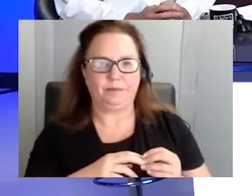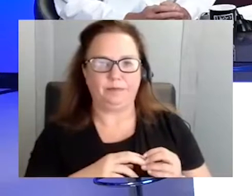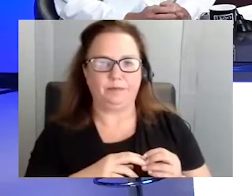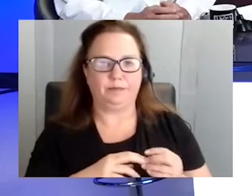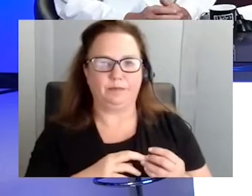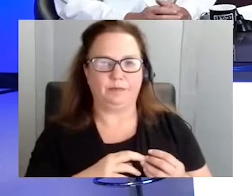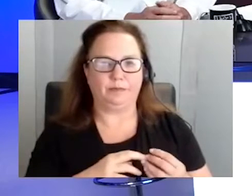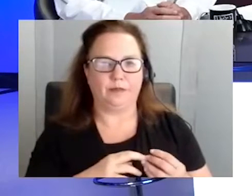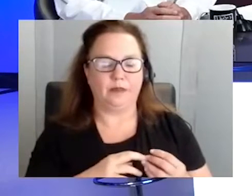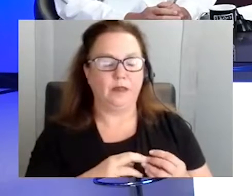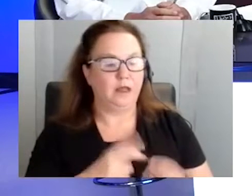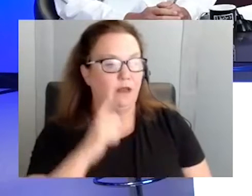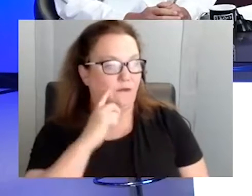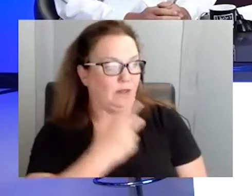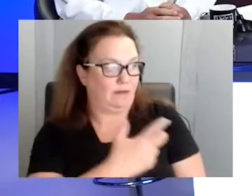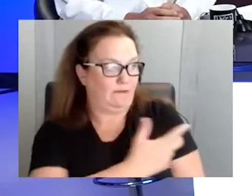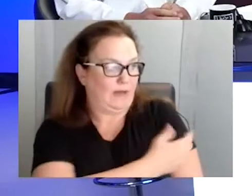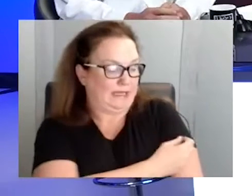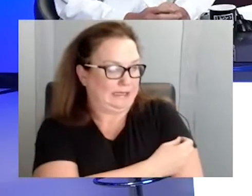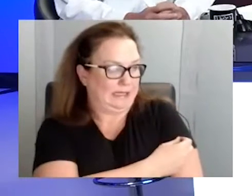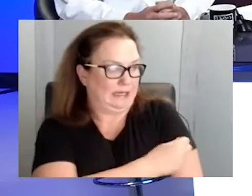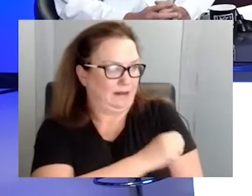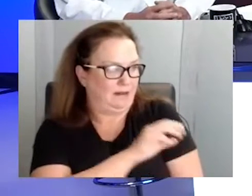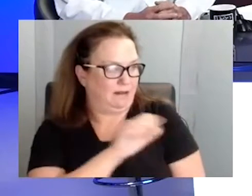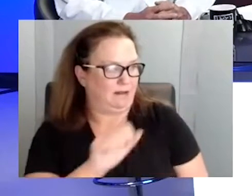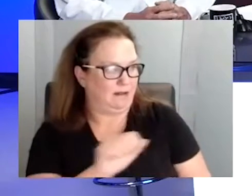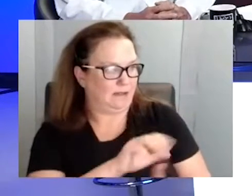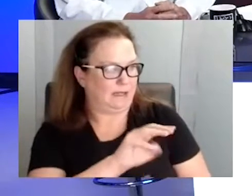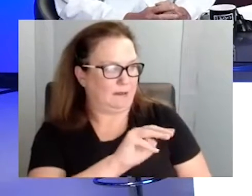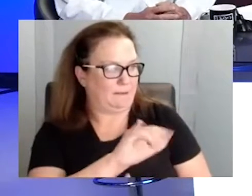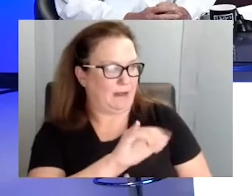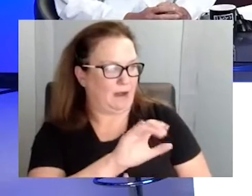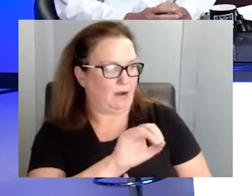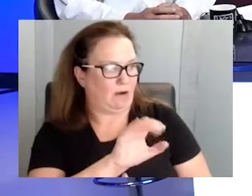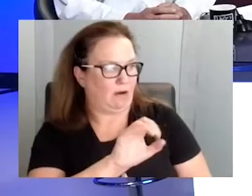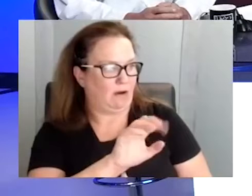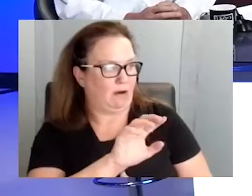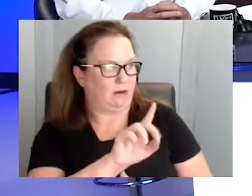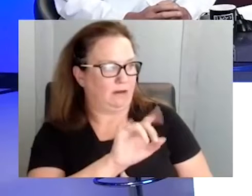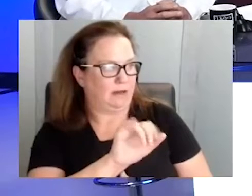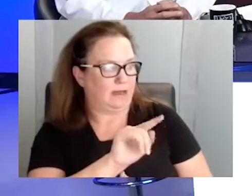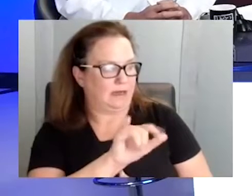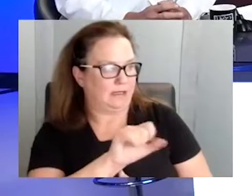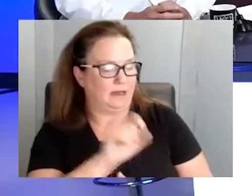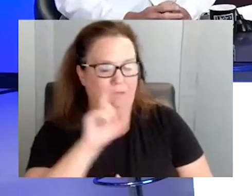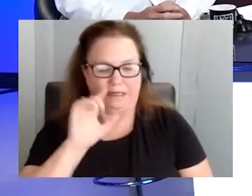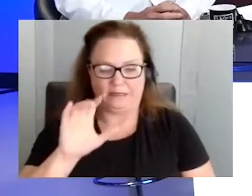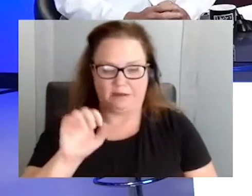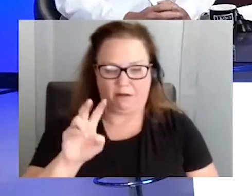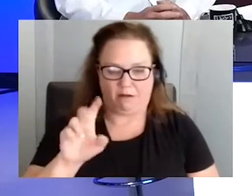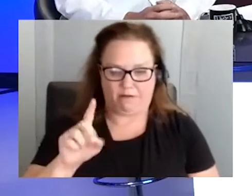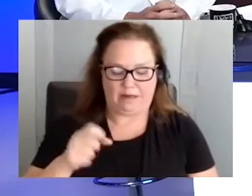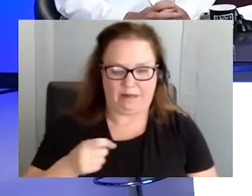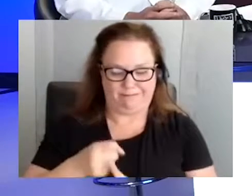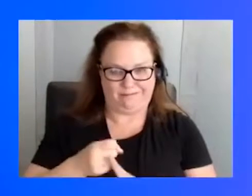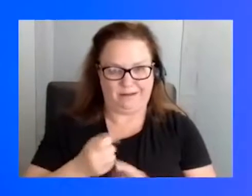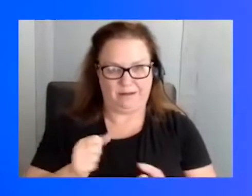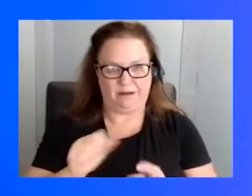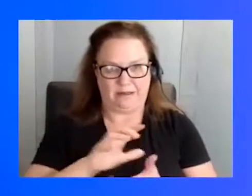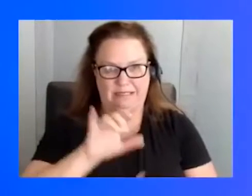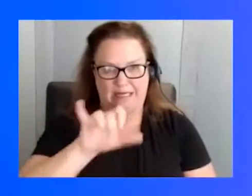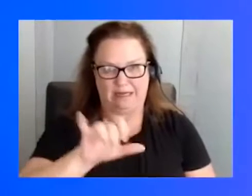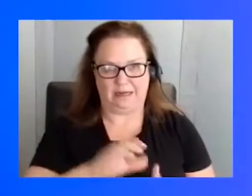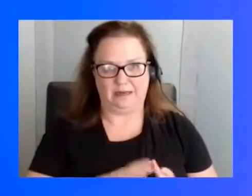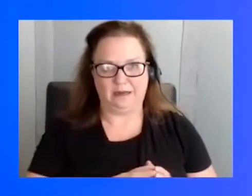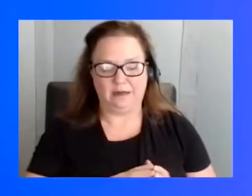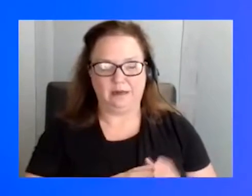the vaccine causing the myocarditis, because we also know that COVID can cause the myocarditis. So, we do know that your